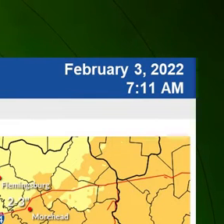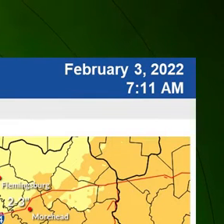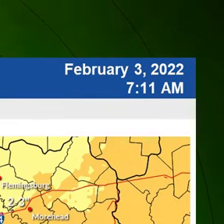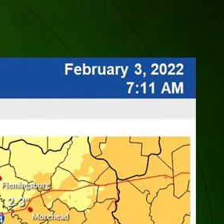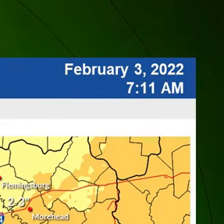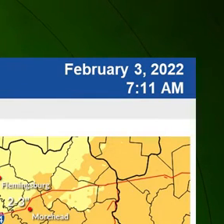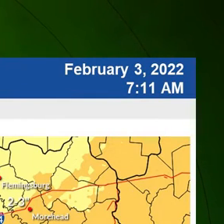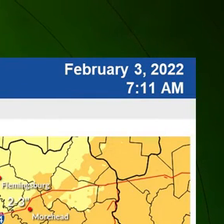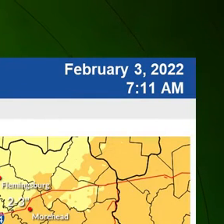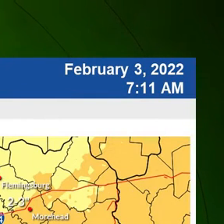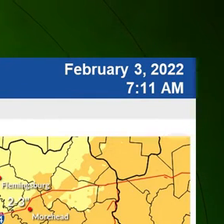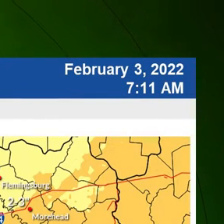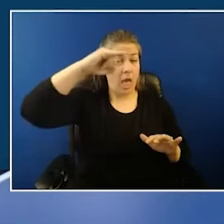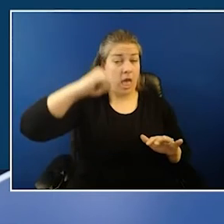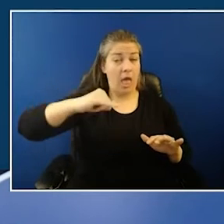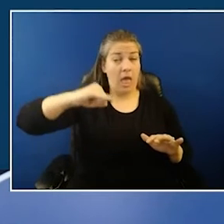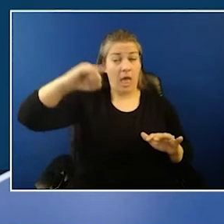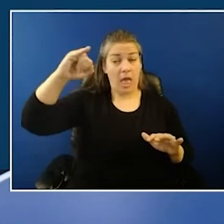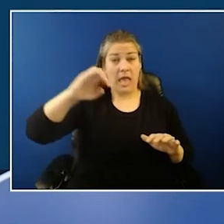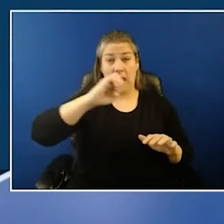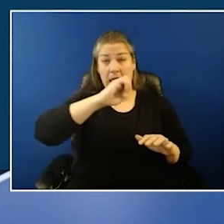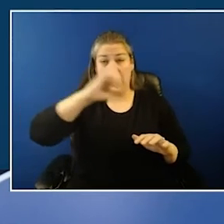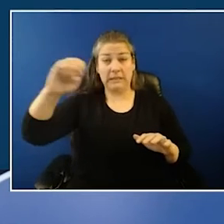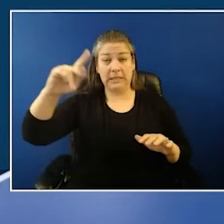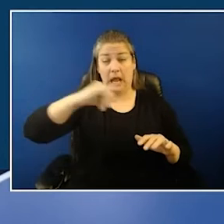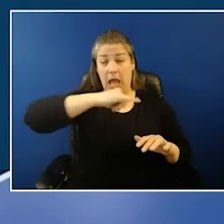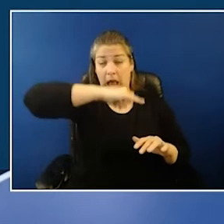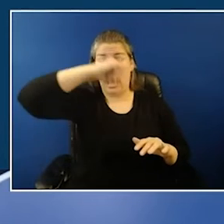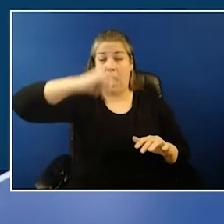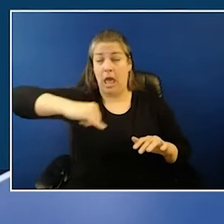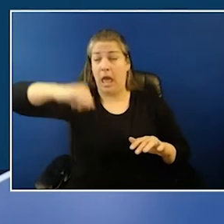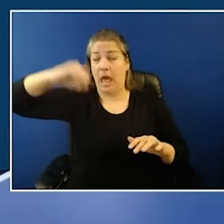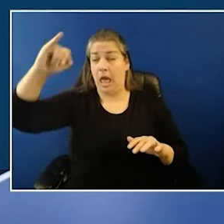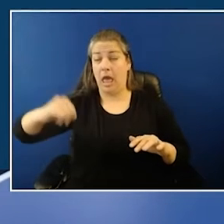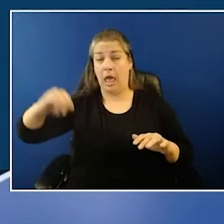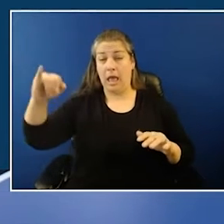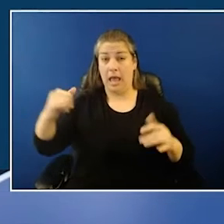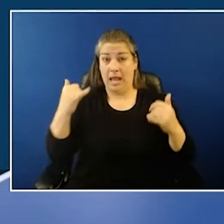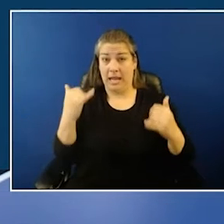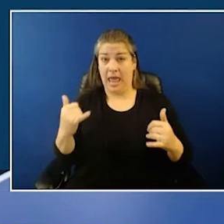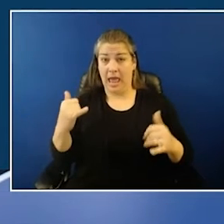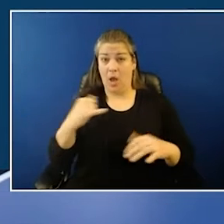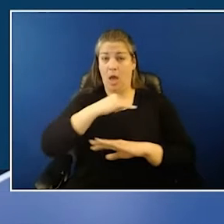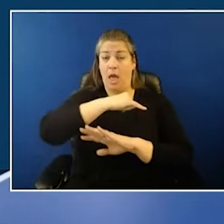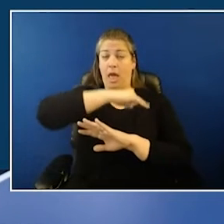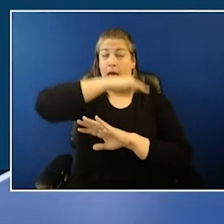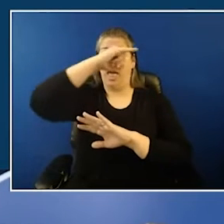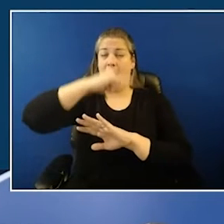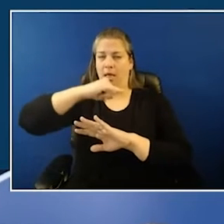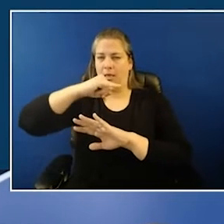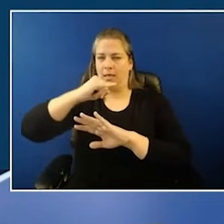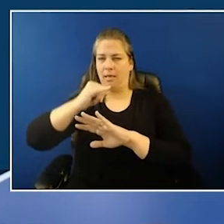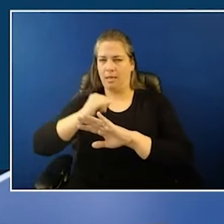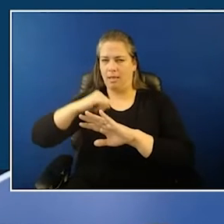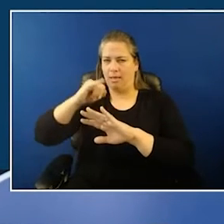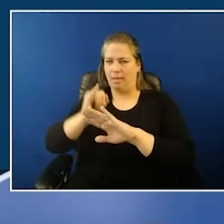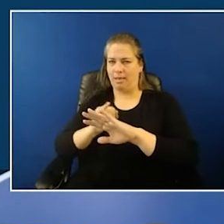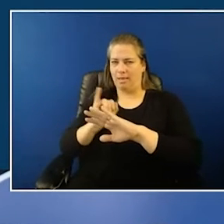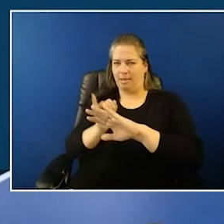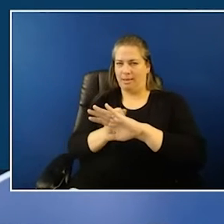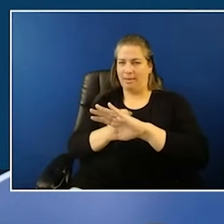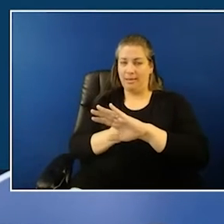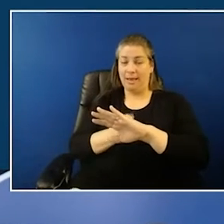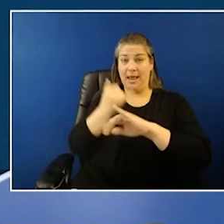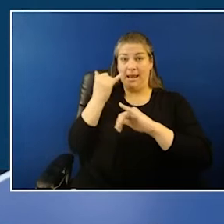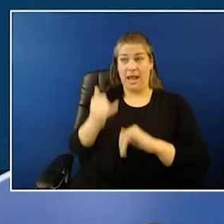problem may be water instead of ice. So if you are in that eastern Kentucky part and you're kind of in the bluish, that's